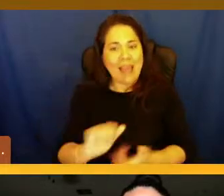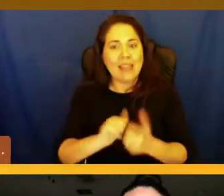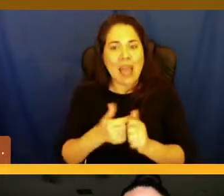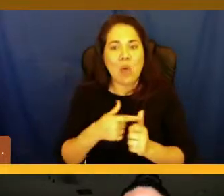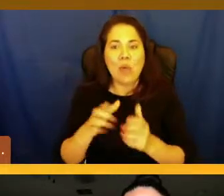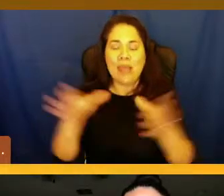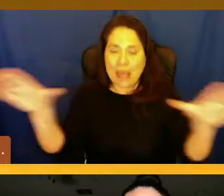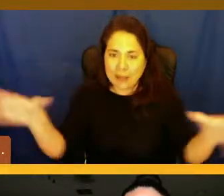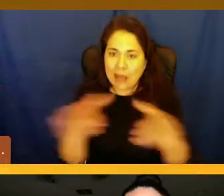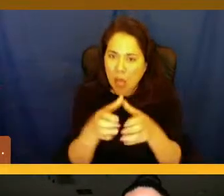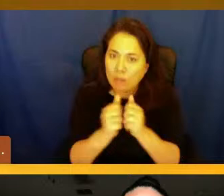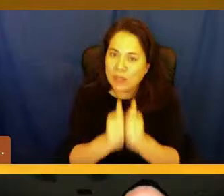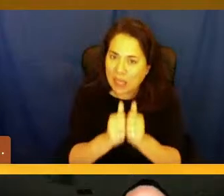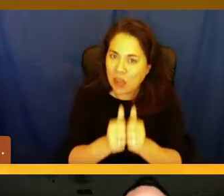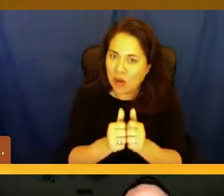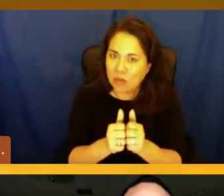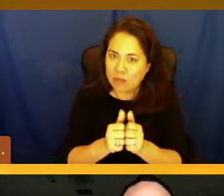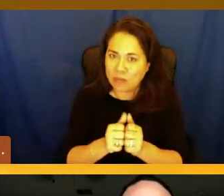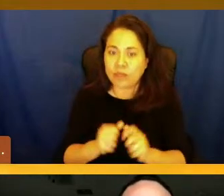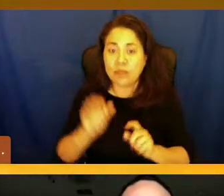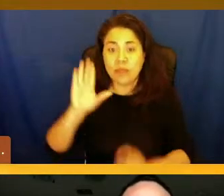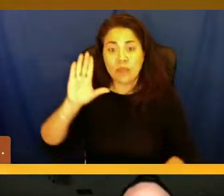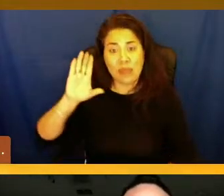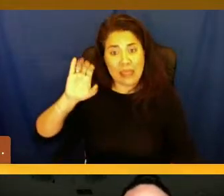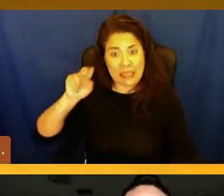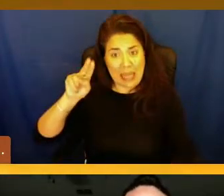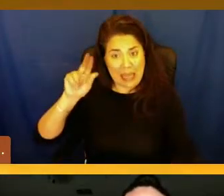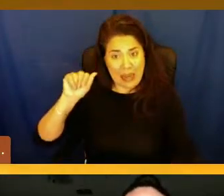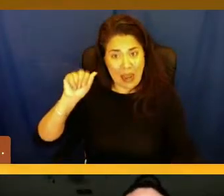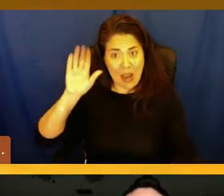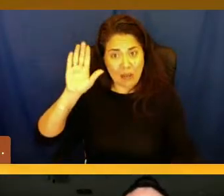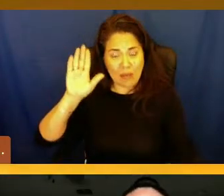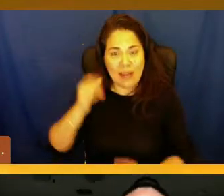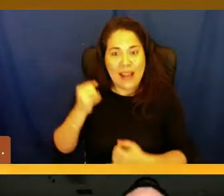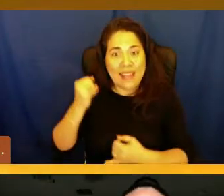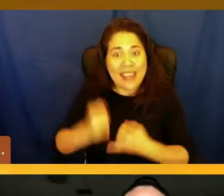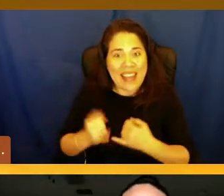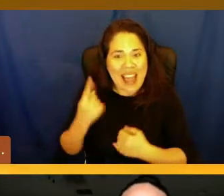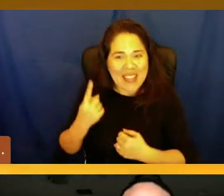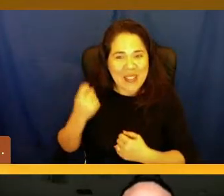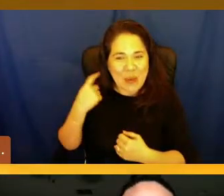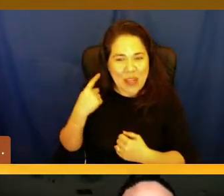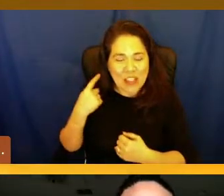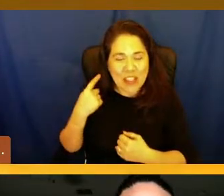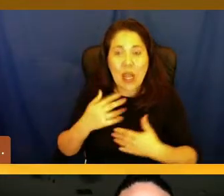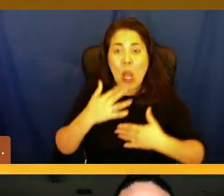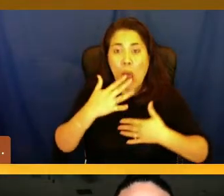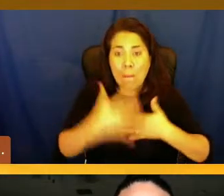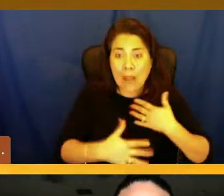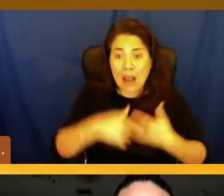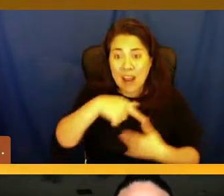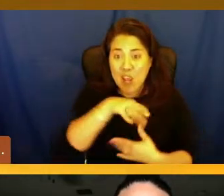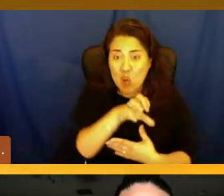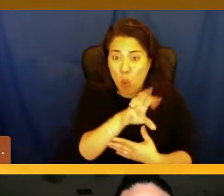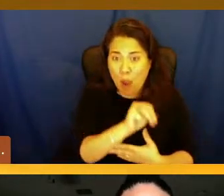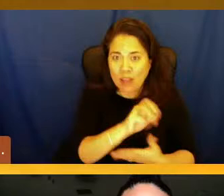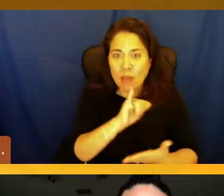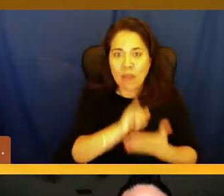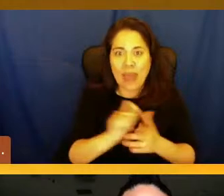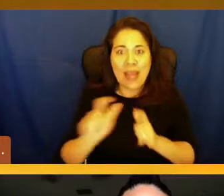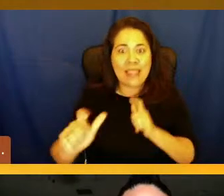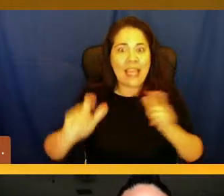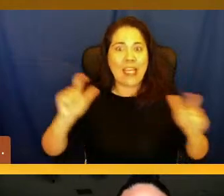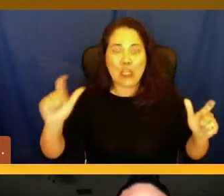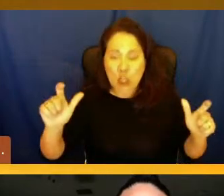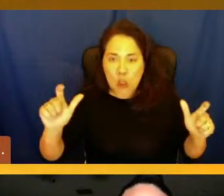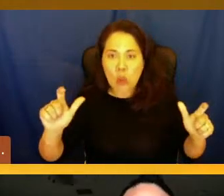decolonization it has to go. And even going back to like the last question, blood quantum is a huge colonization